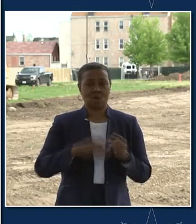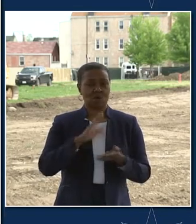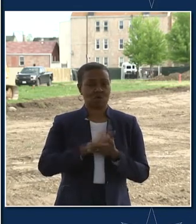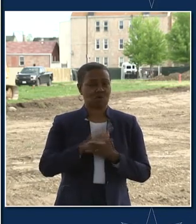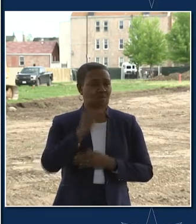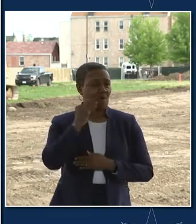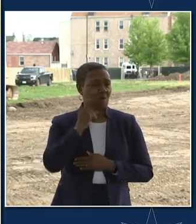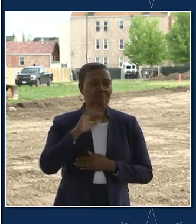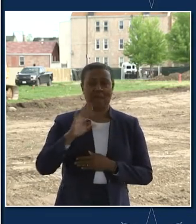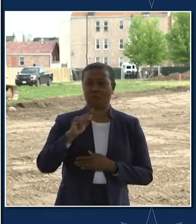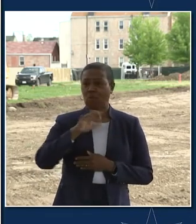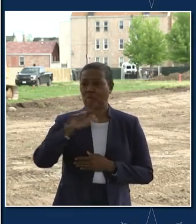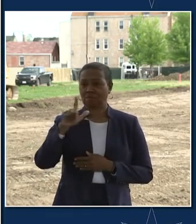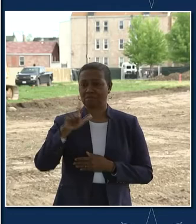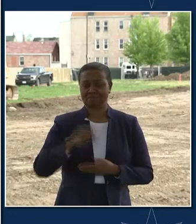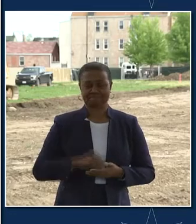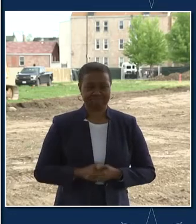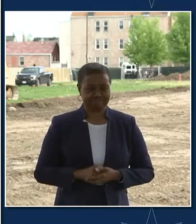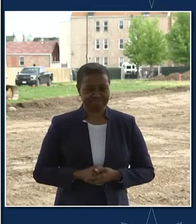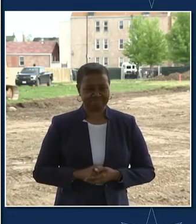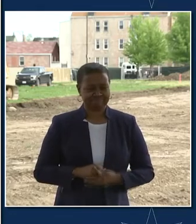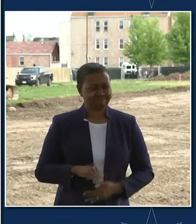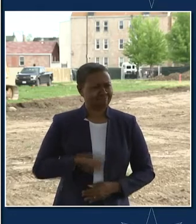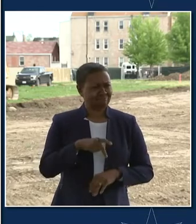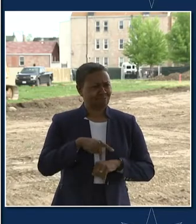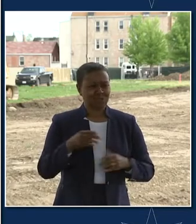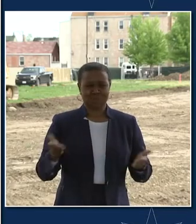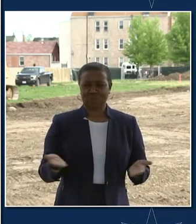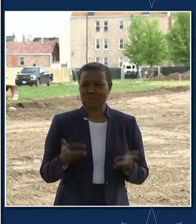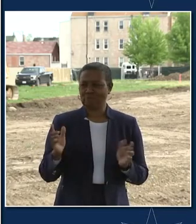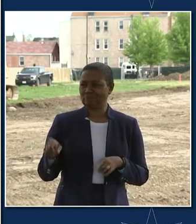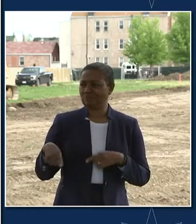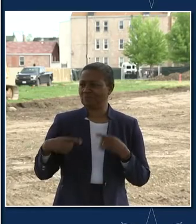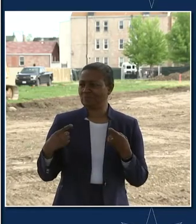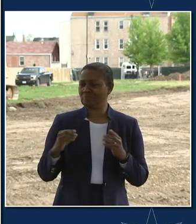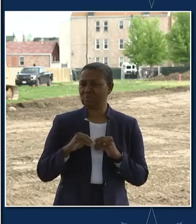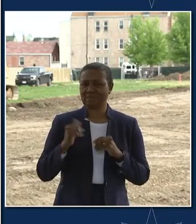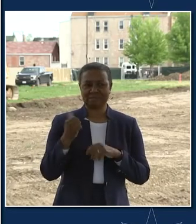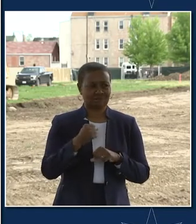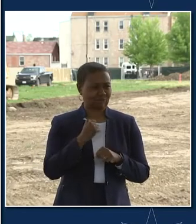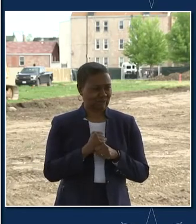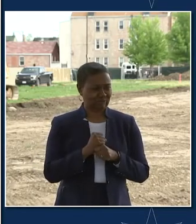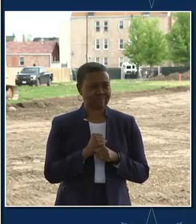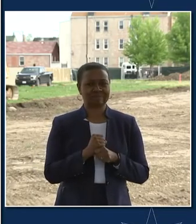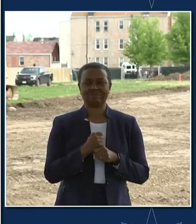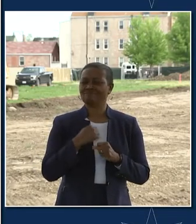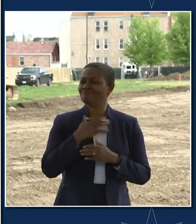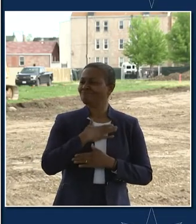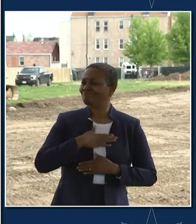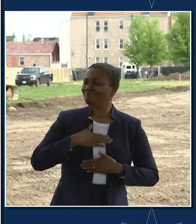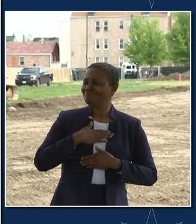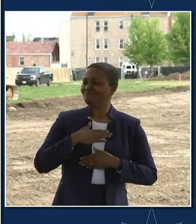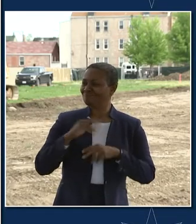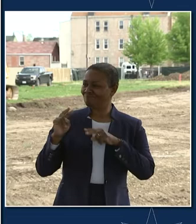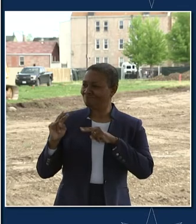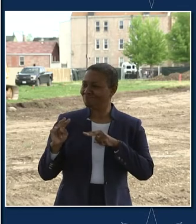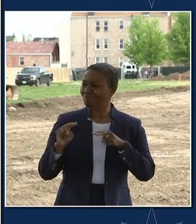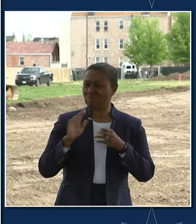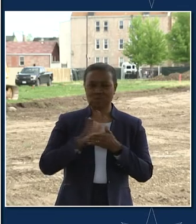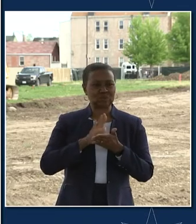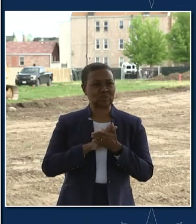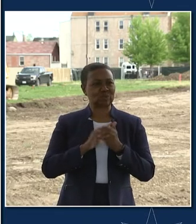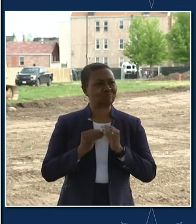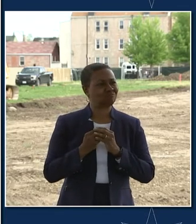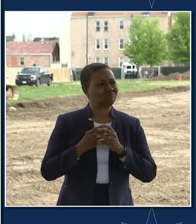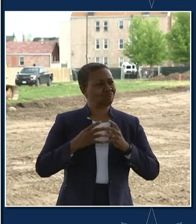of the Admirals. I've been the proud principal here for more than 10 years, and I've had the pleasure of watching this school